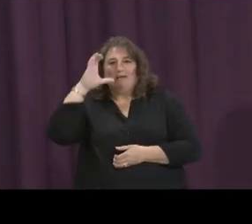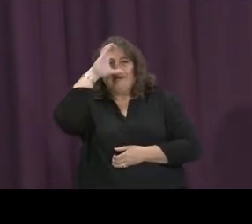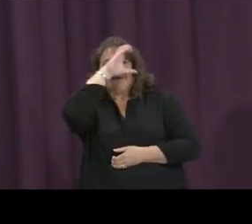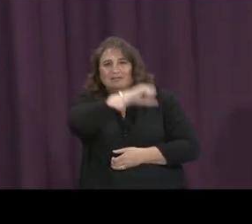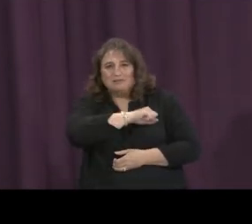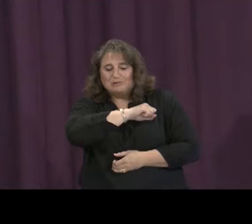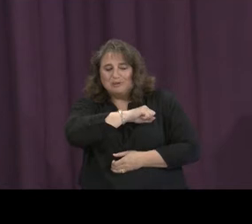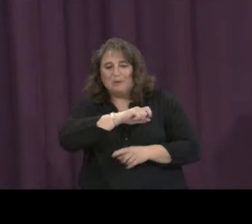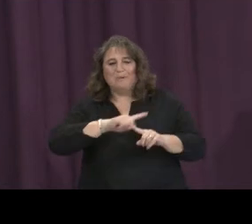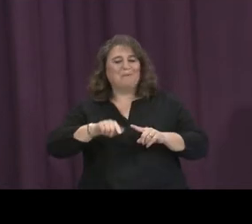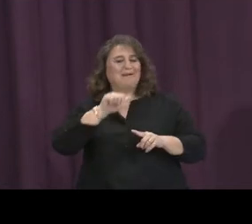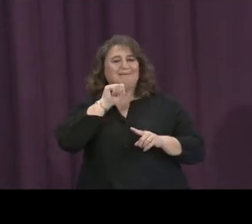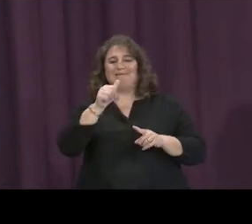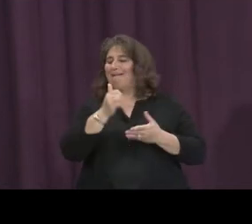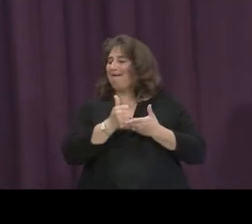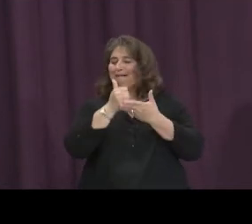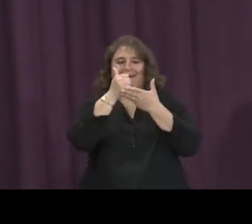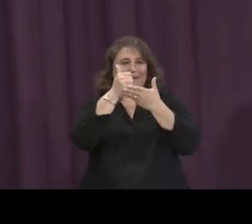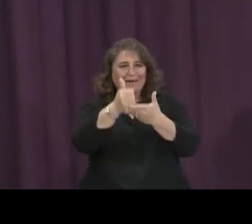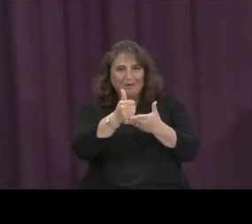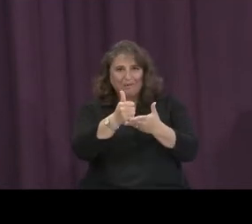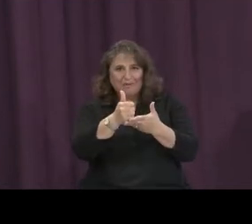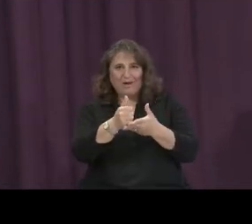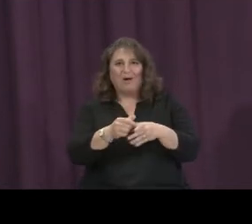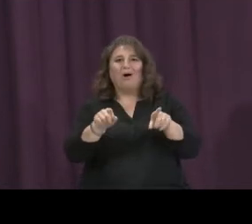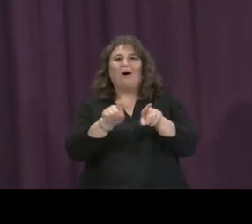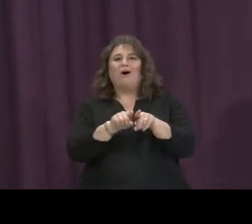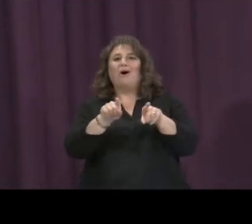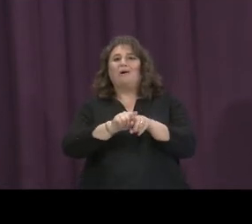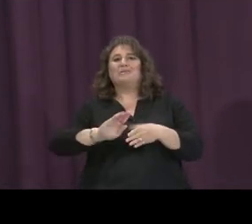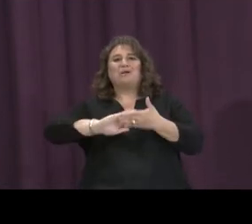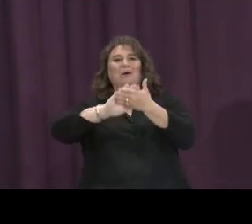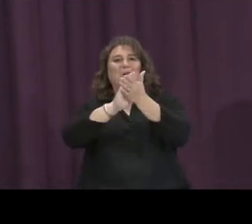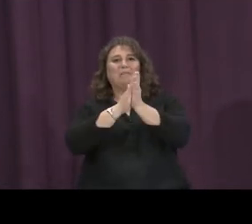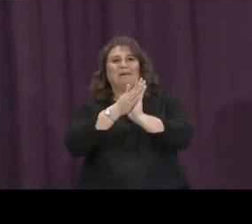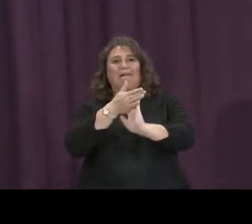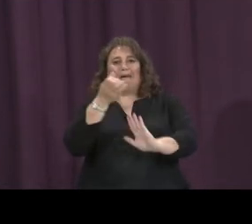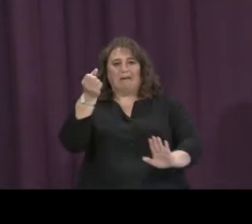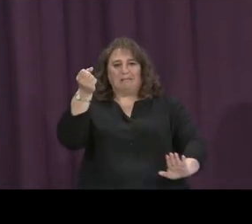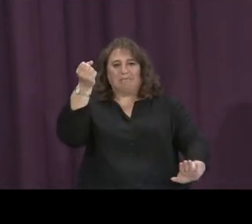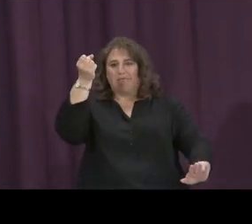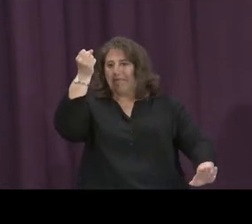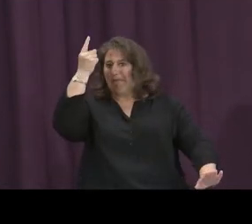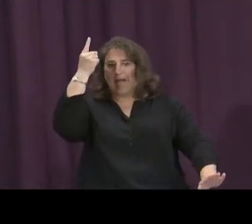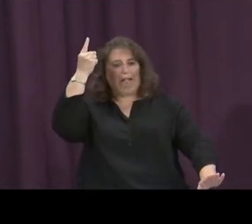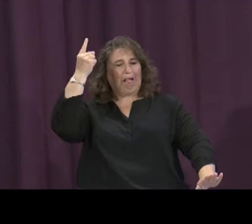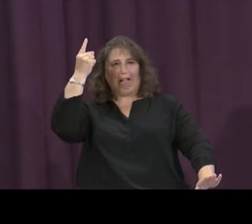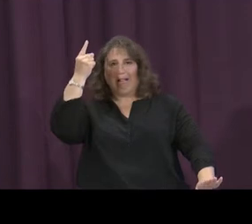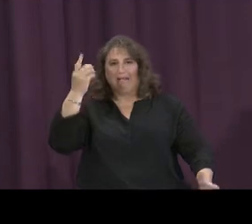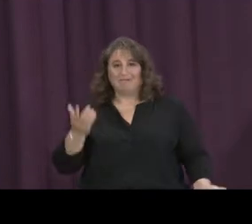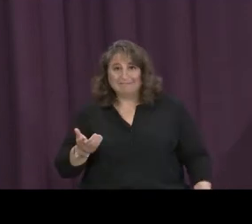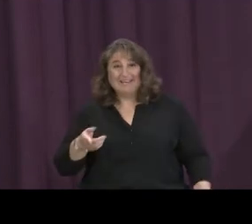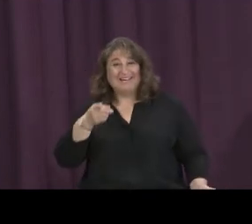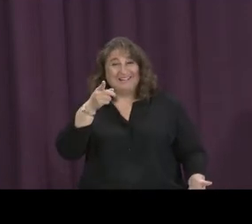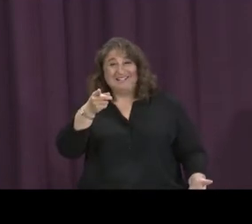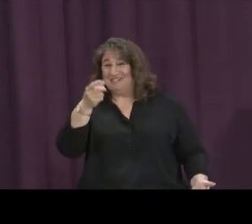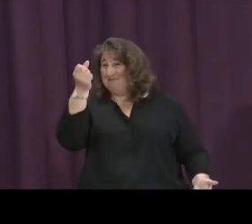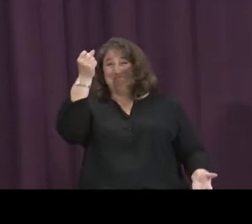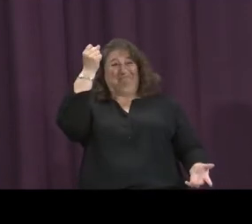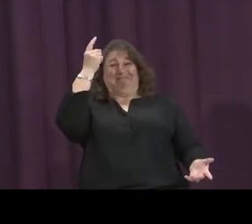helpful and often can lead to misunderstanding. How many out there have ever been in a misunderstanding? Hmm.